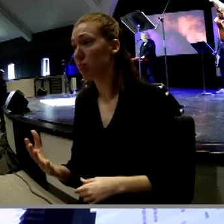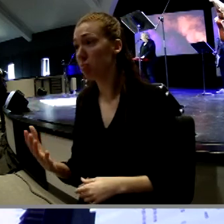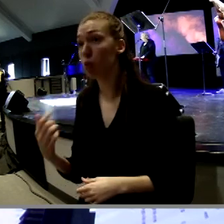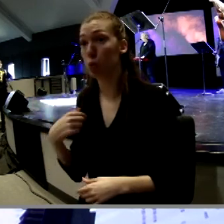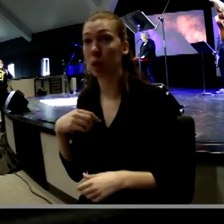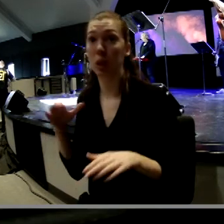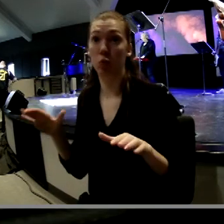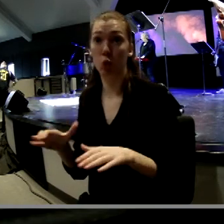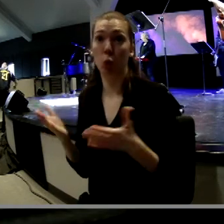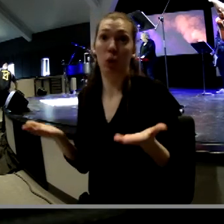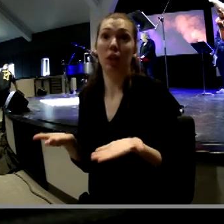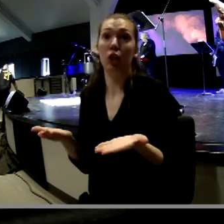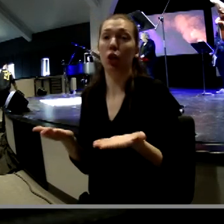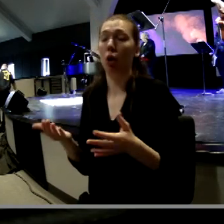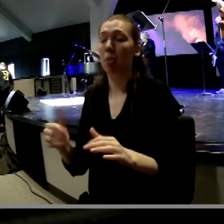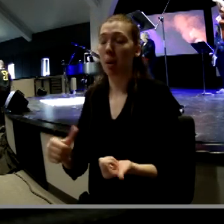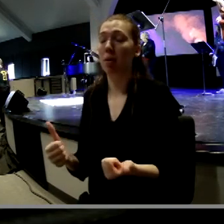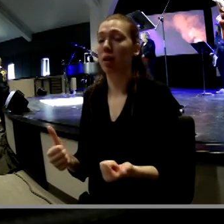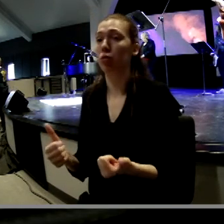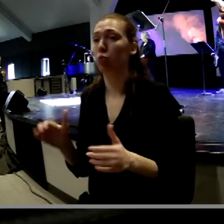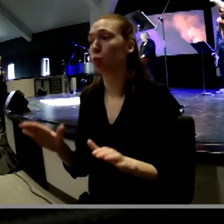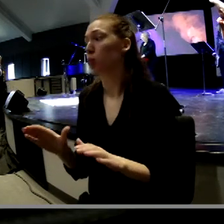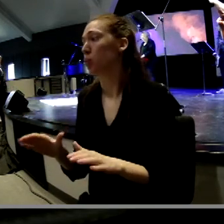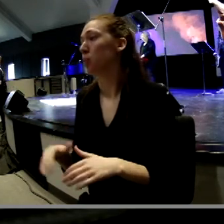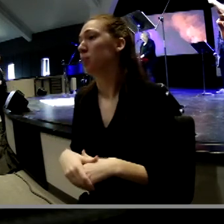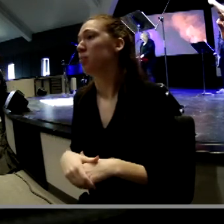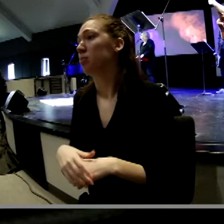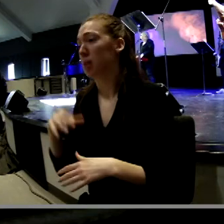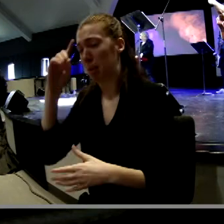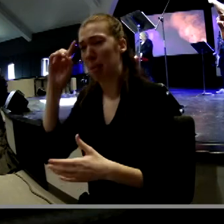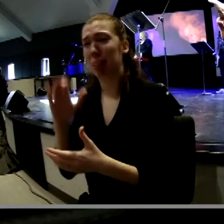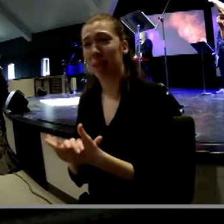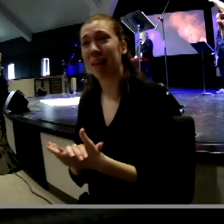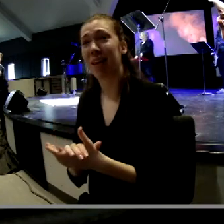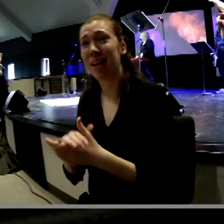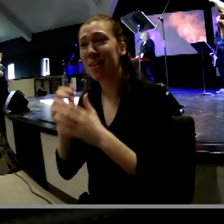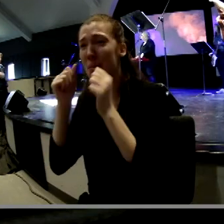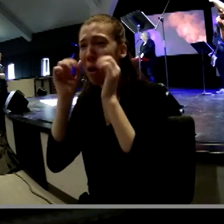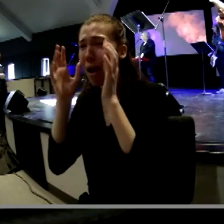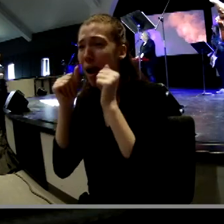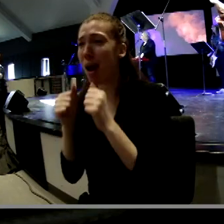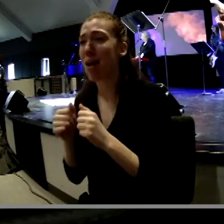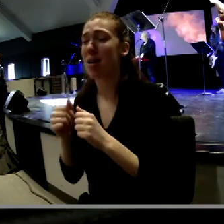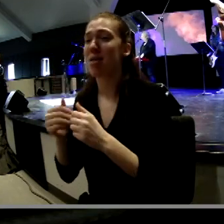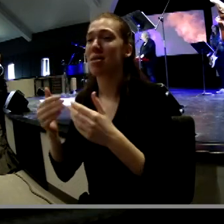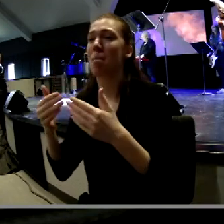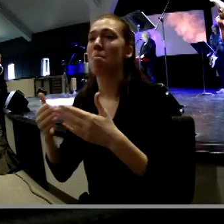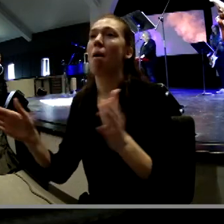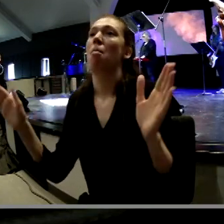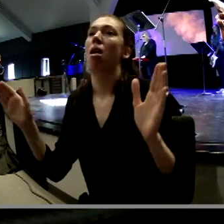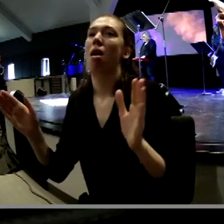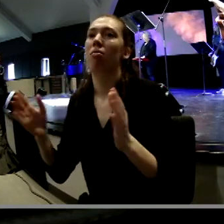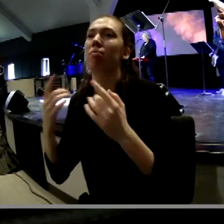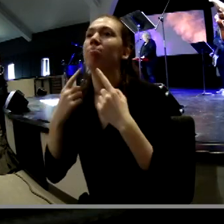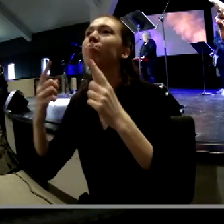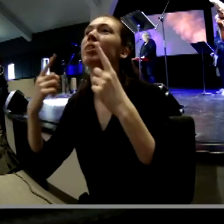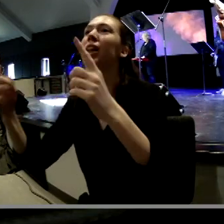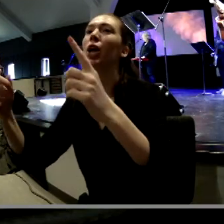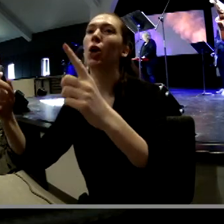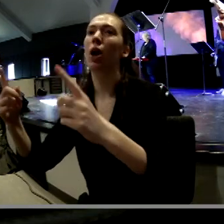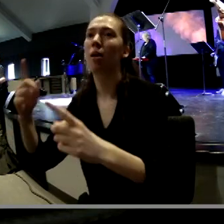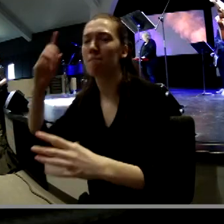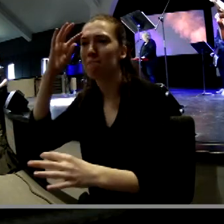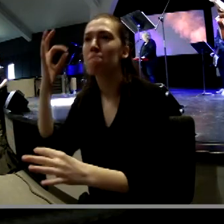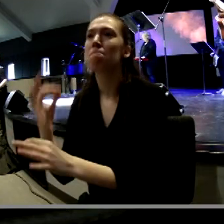here. We believe in that. It's an amazing public declaration of your faith. Now, I will say this. Many of you